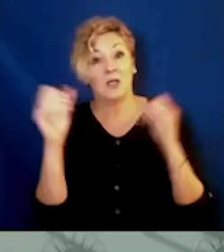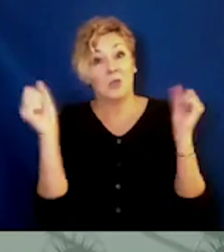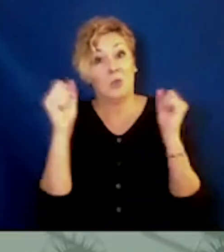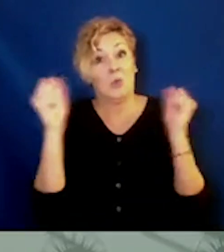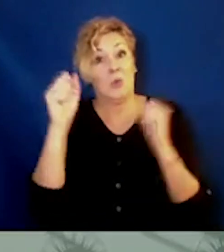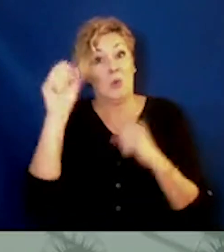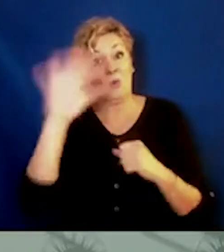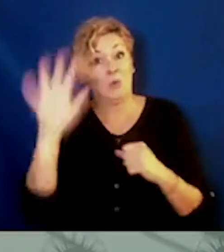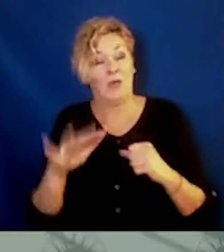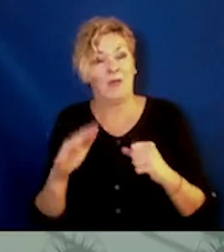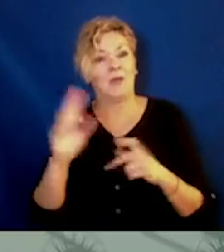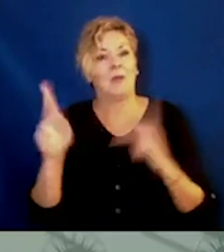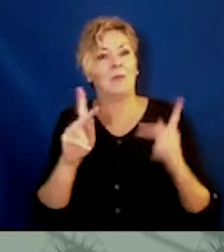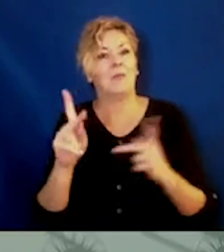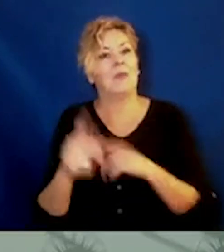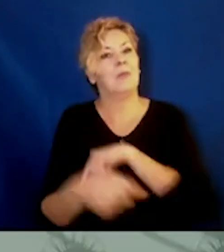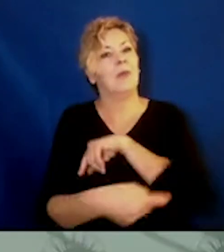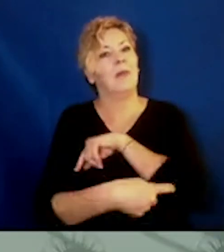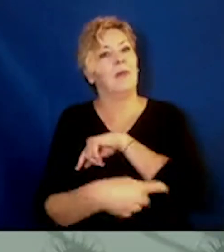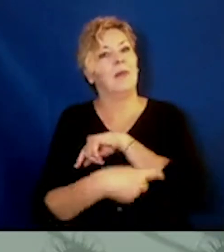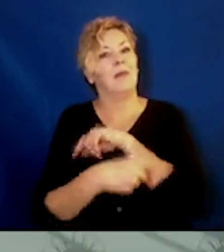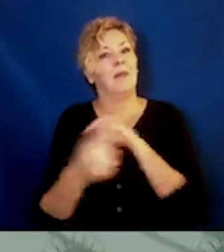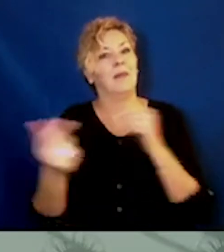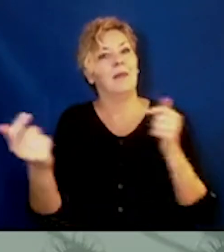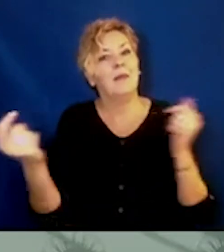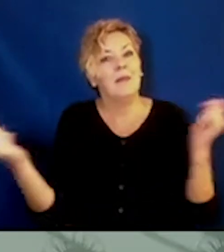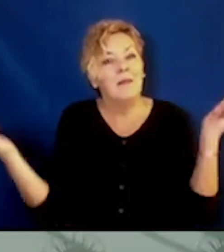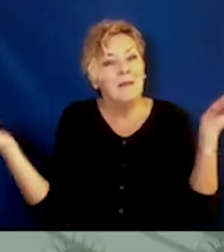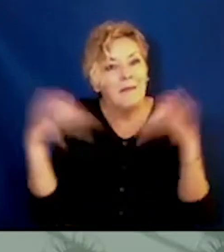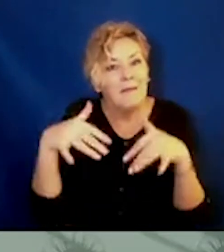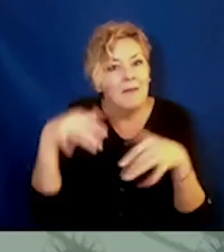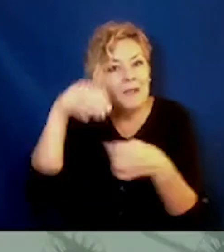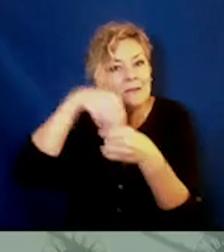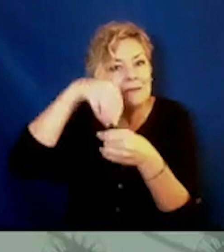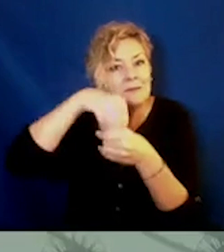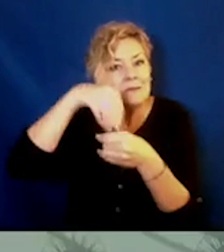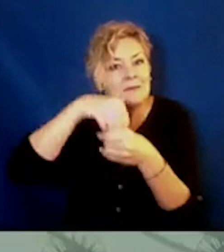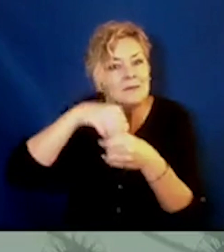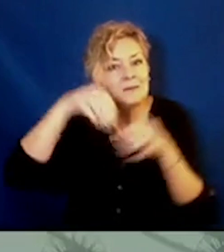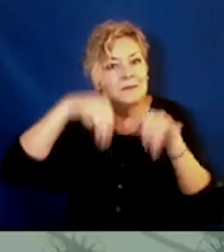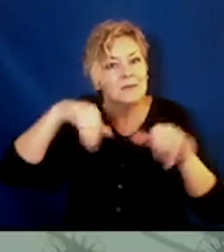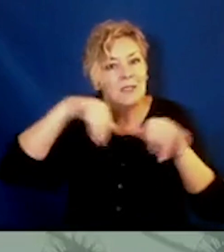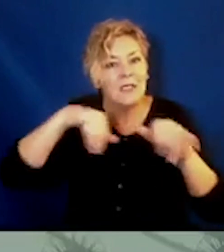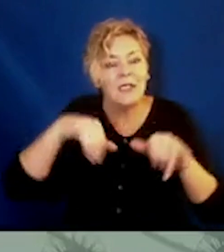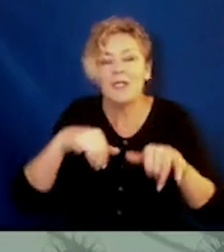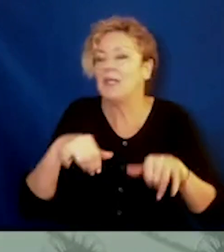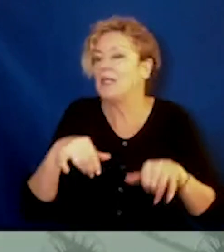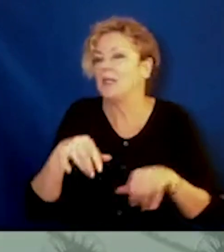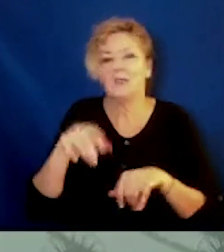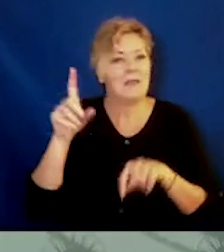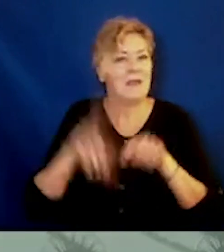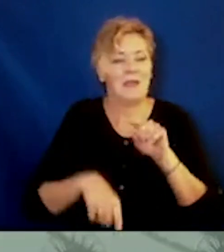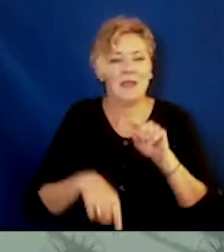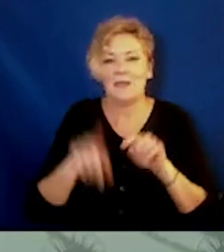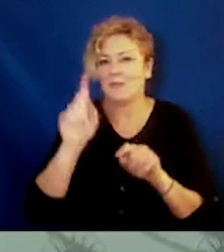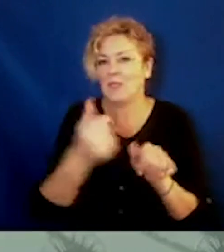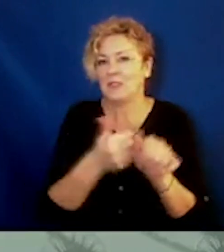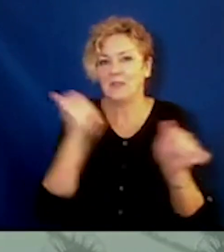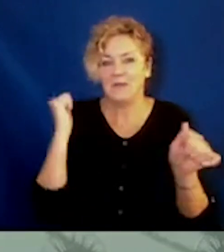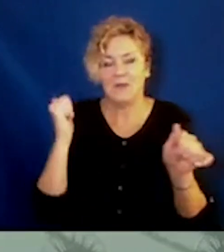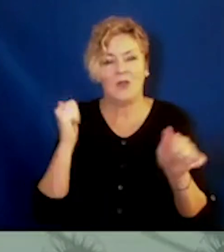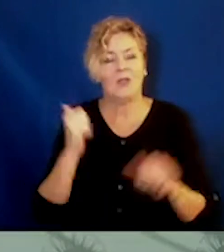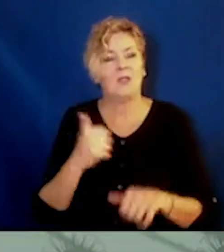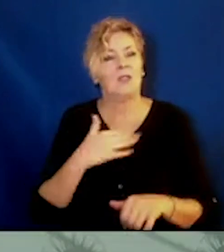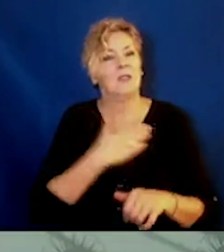indoors, in private gatherings, sometimes relatively small gatherings. And so what we're asking people to do, especially